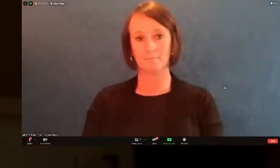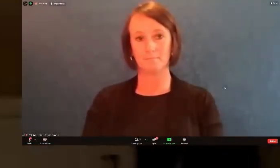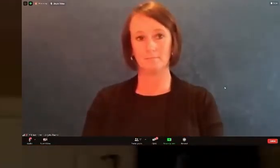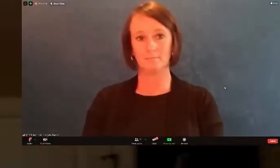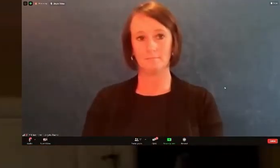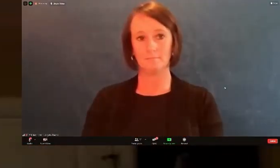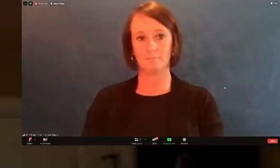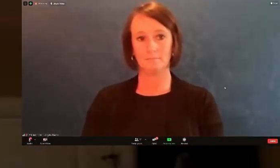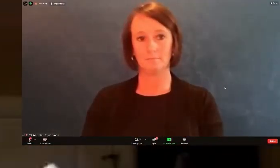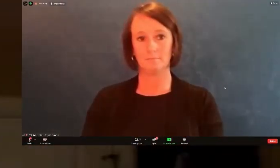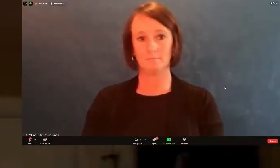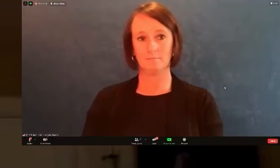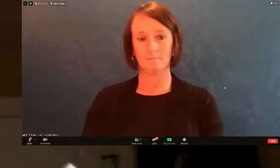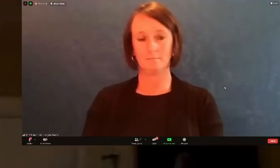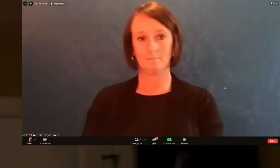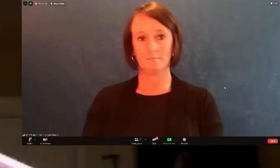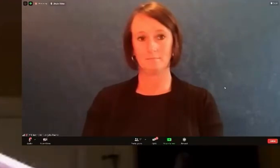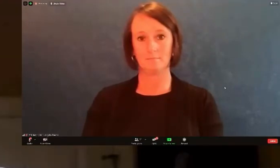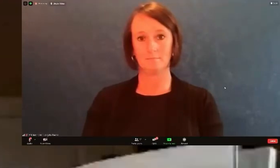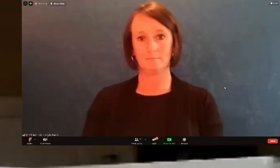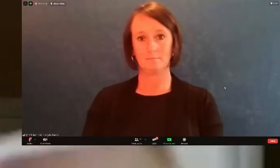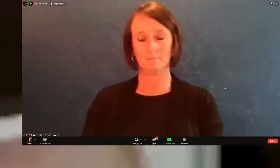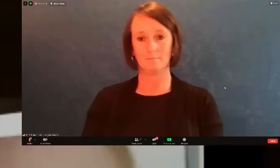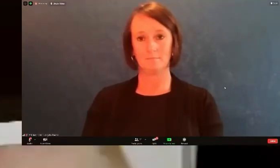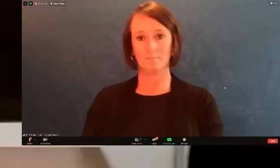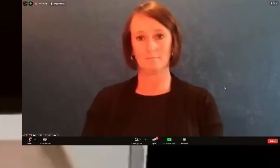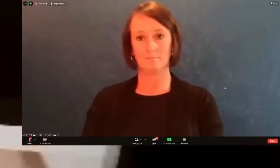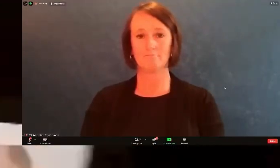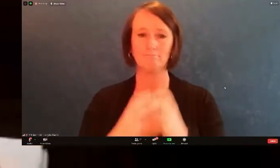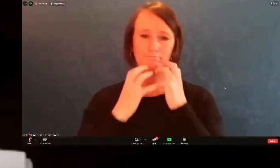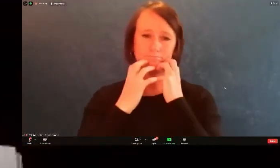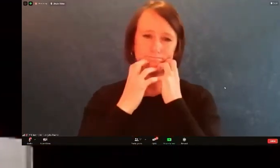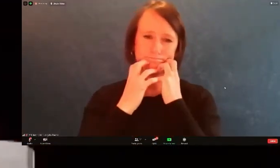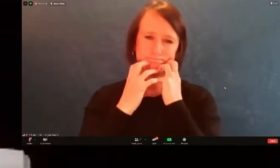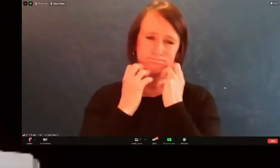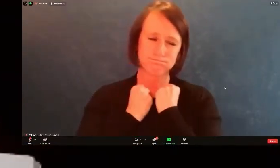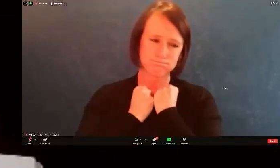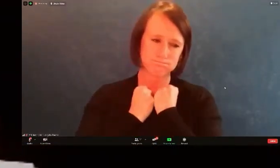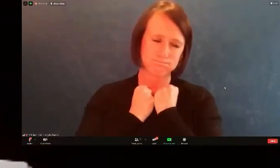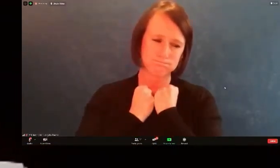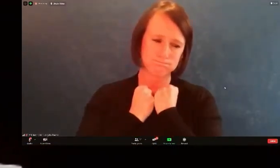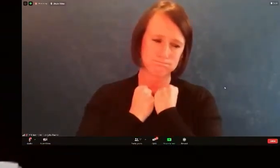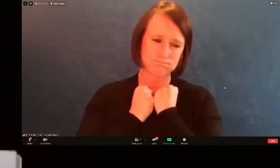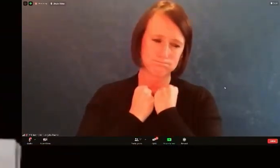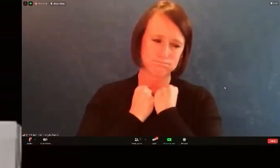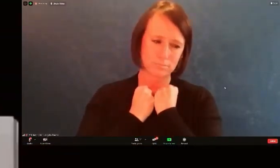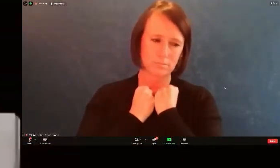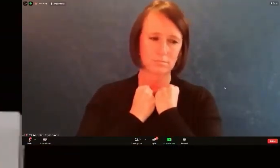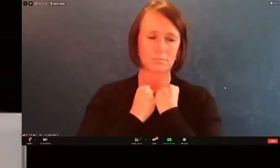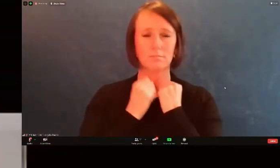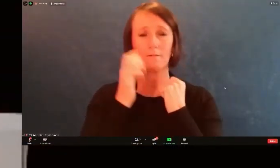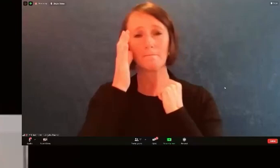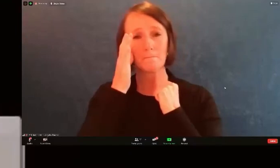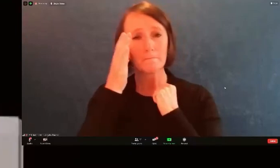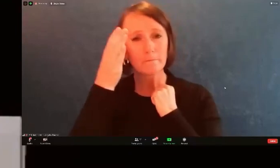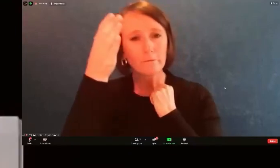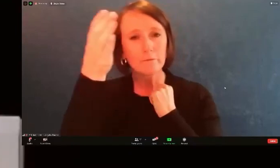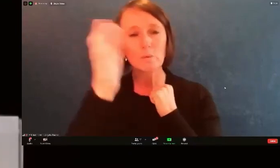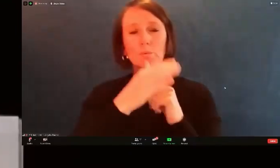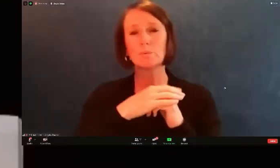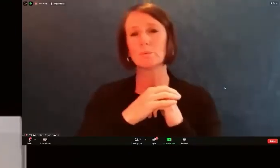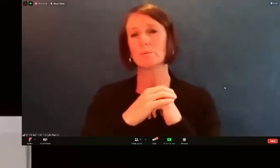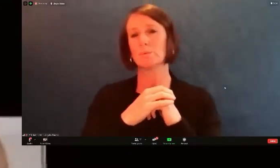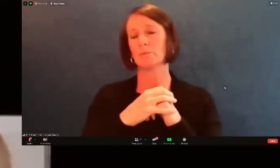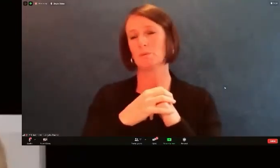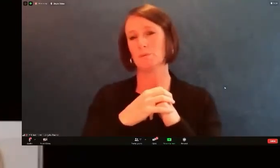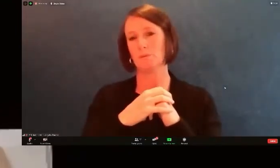ya hey. You are sacred. You are precious. You are our future. You